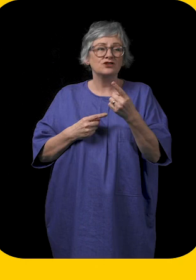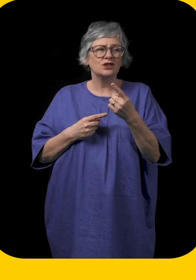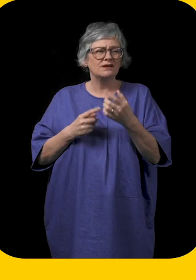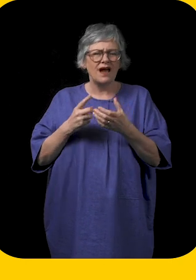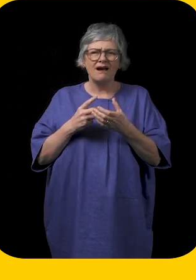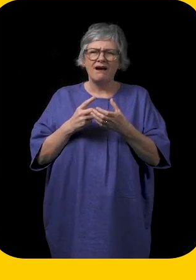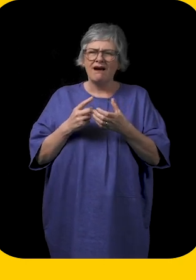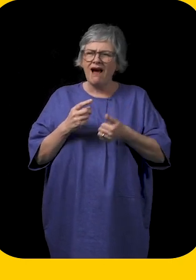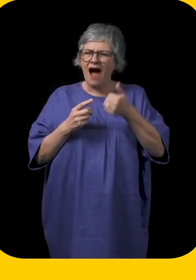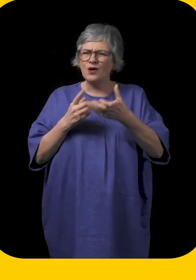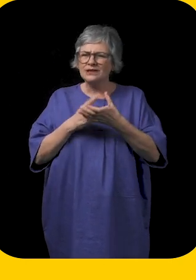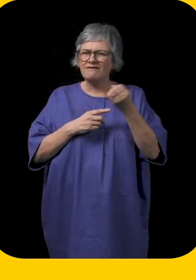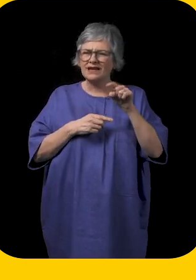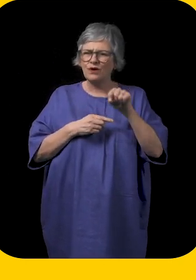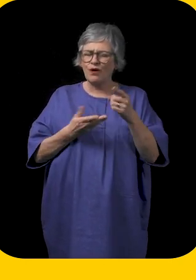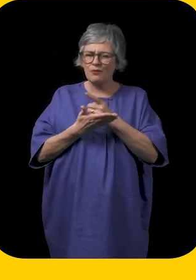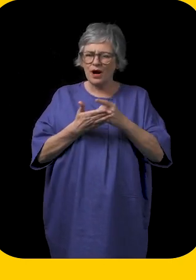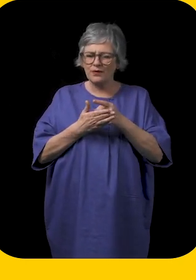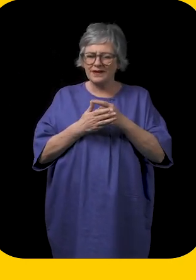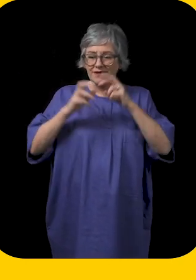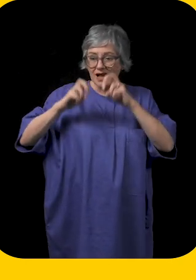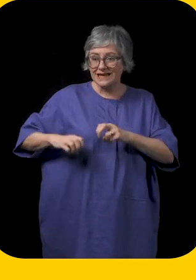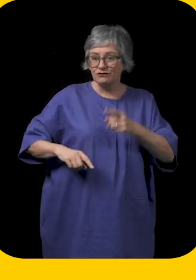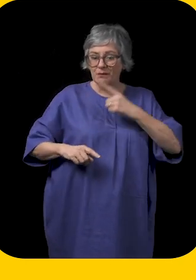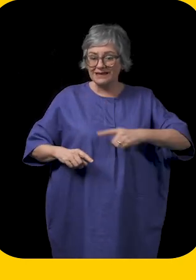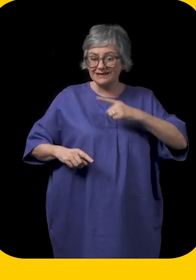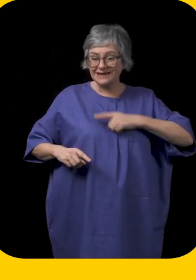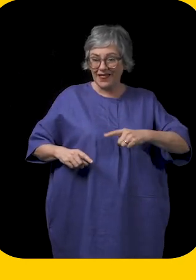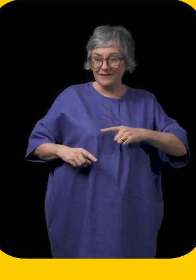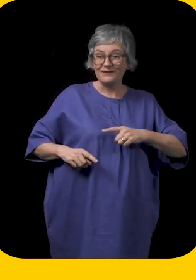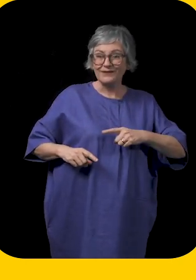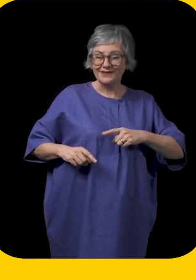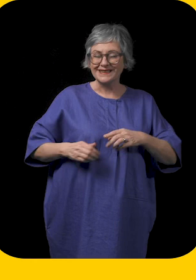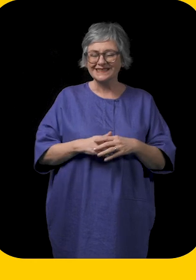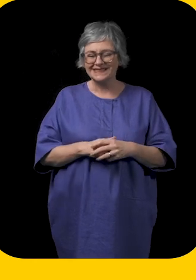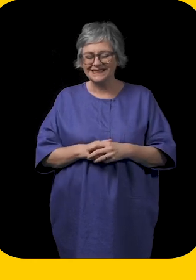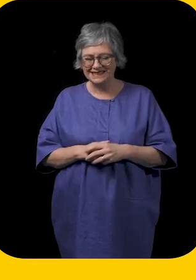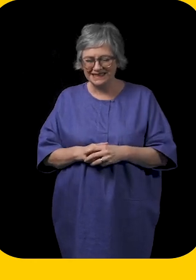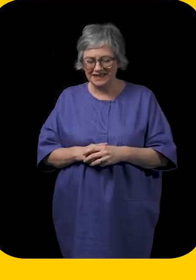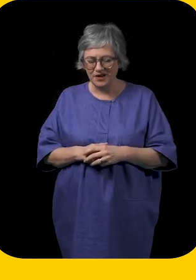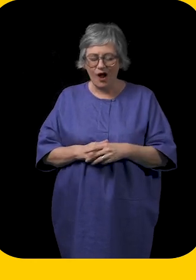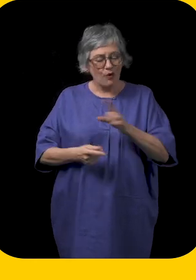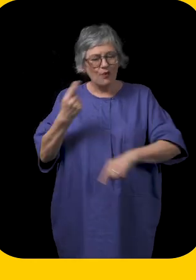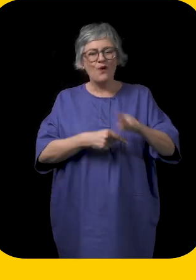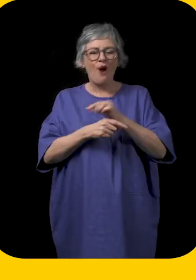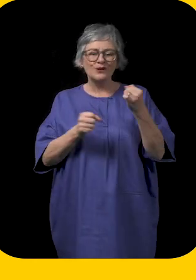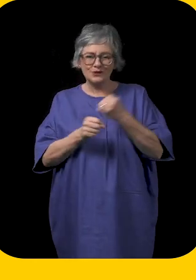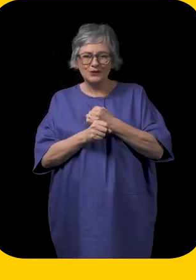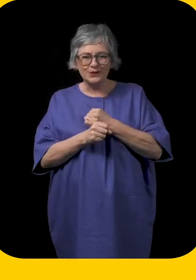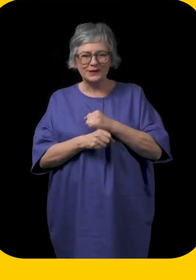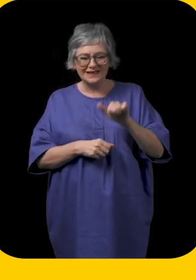That I was just kind of mentioned in passing. And how did I find out about that? Of course, is because I searched for myself.